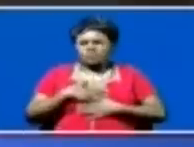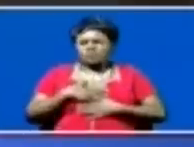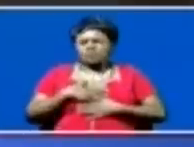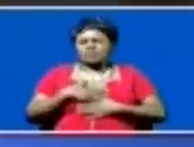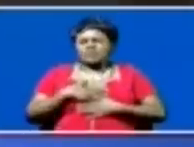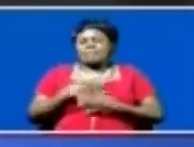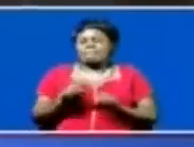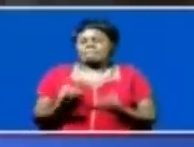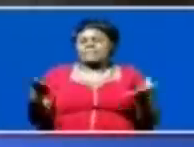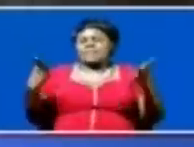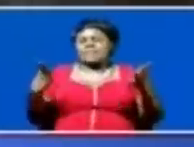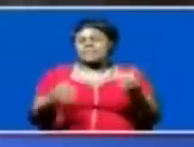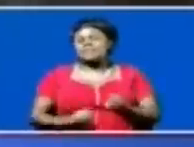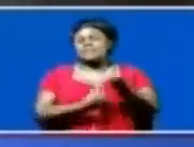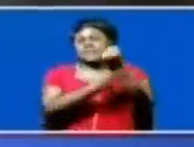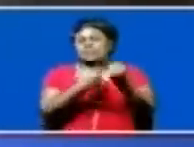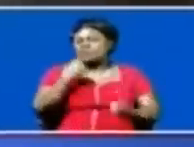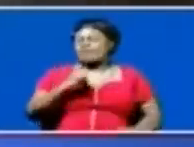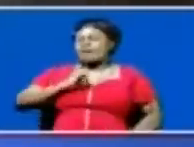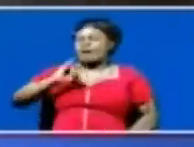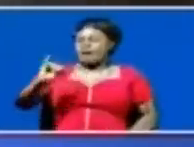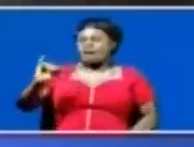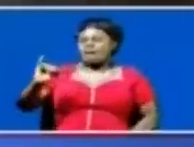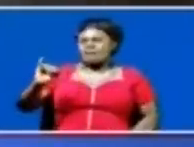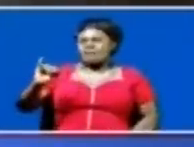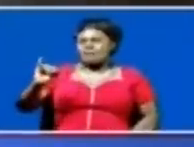will as many as are of that opinion say aye?